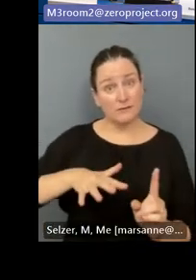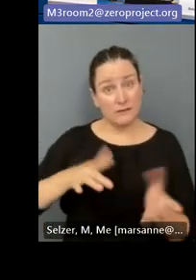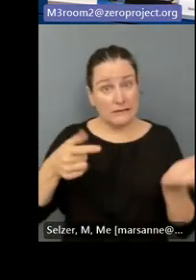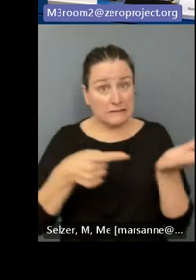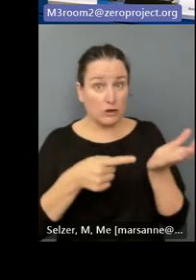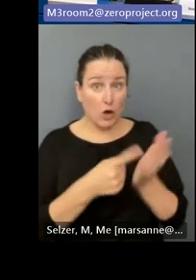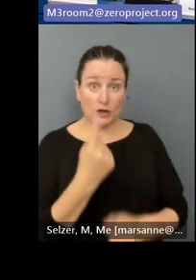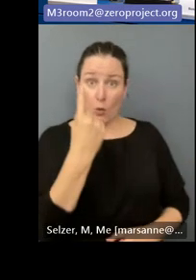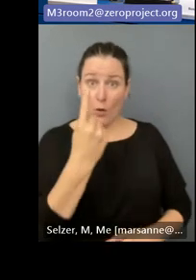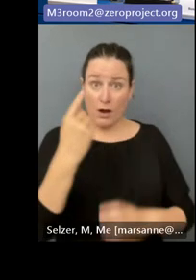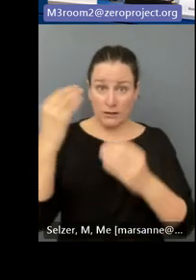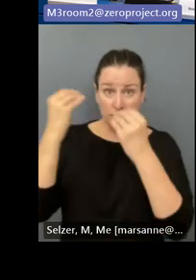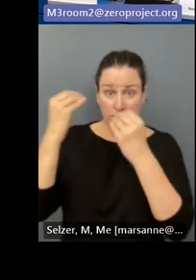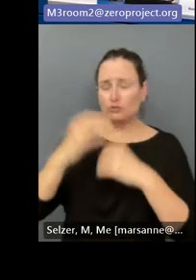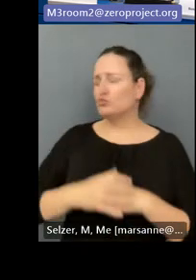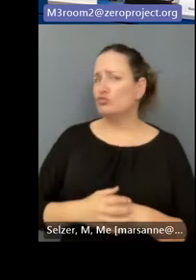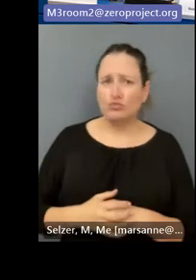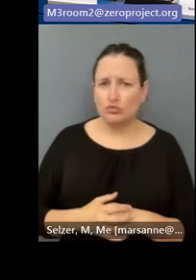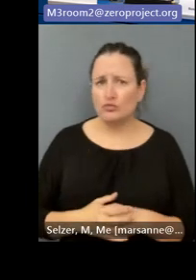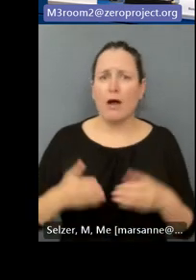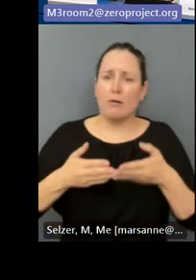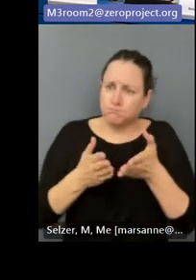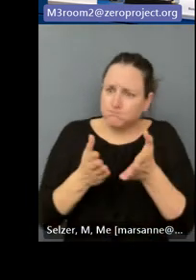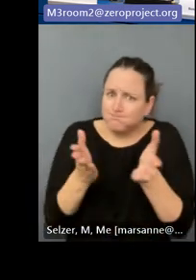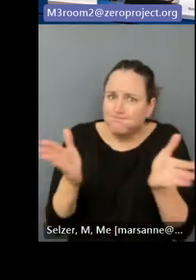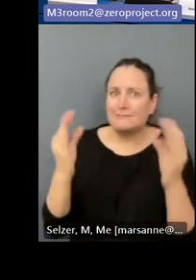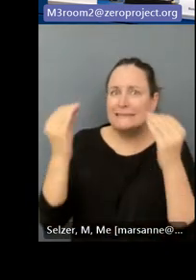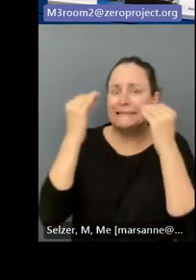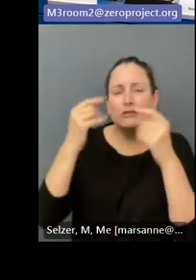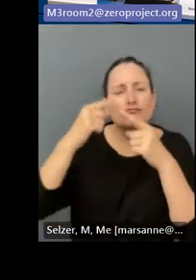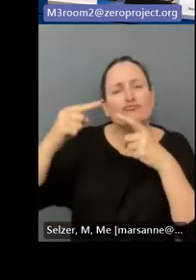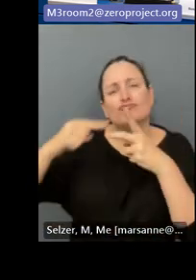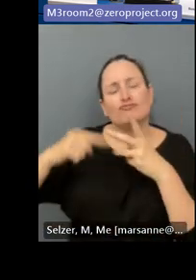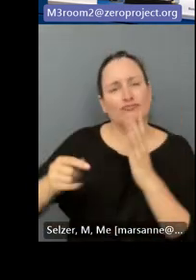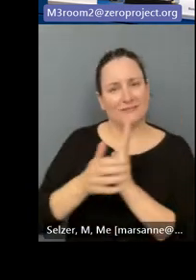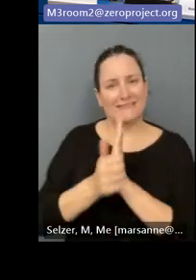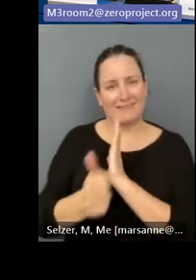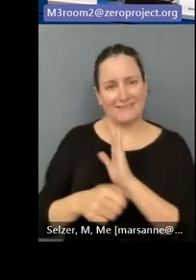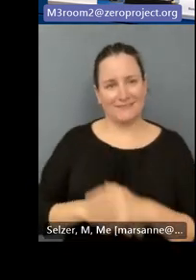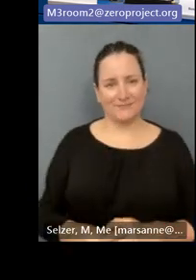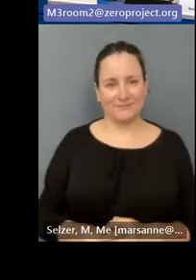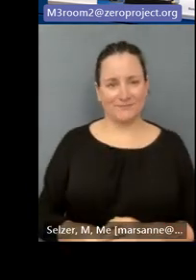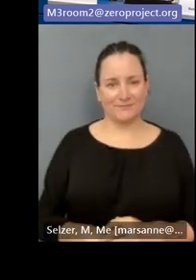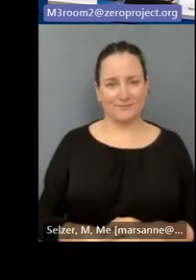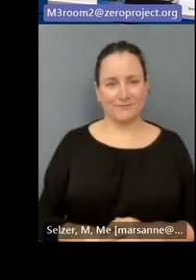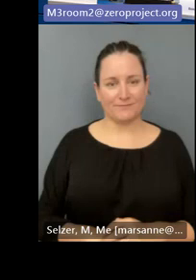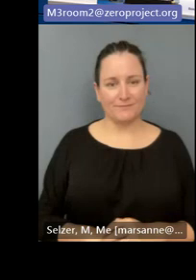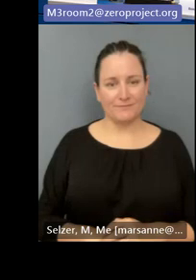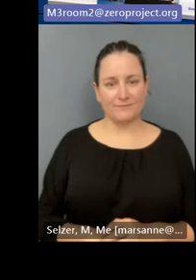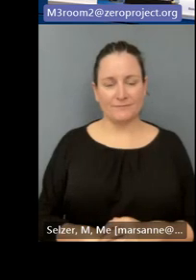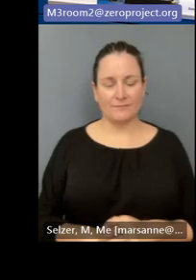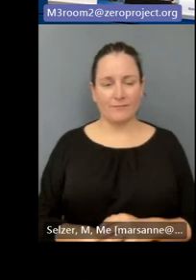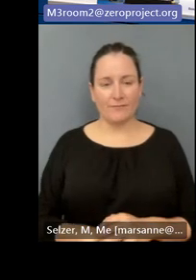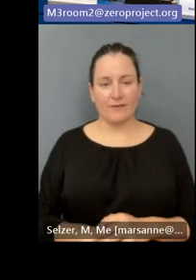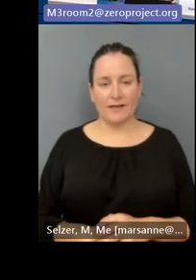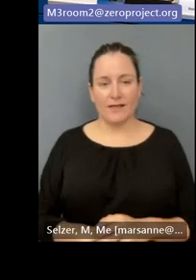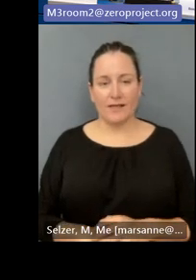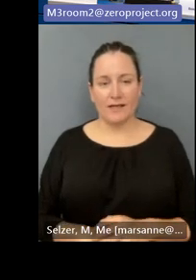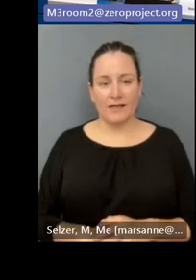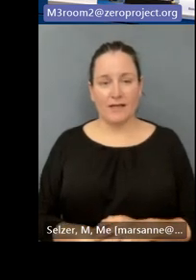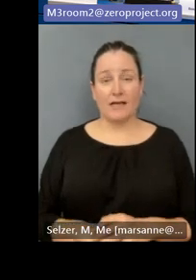Attending in world-renowned tournaments such as First Lego League is the epicenter of the commitment. These